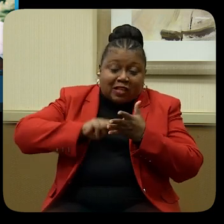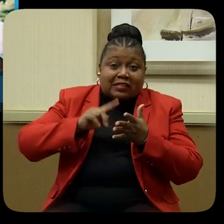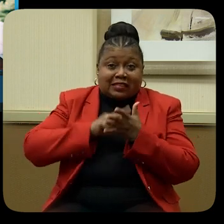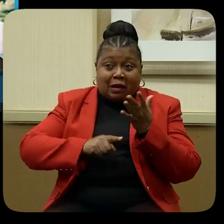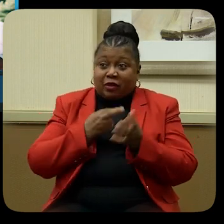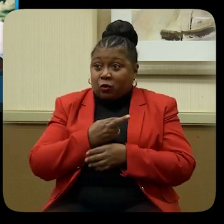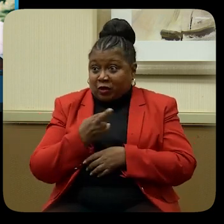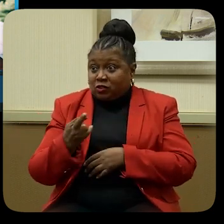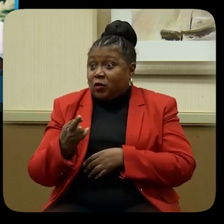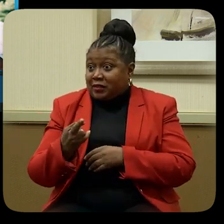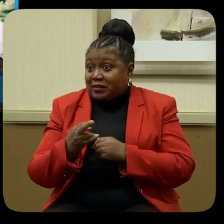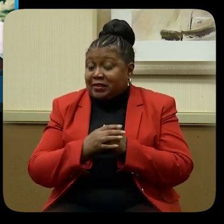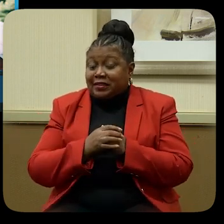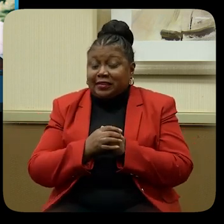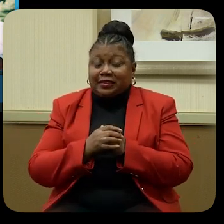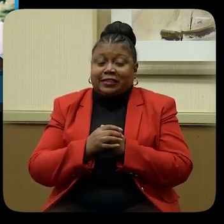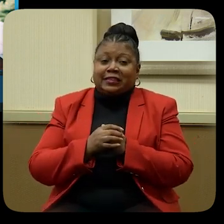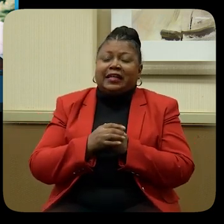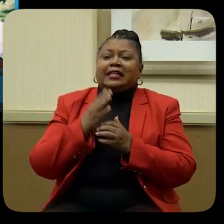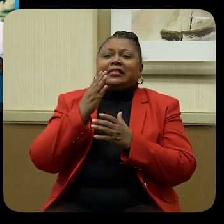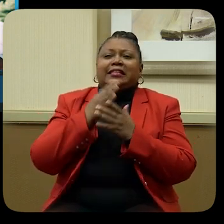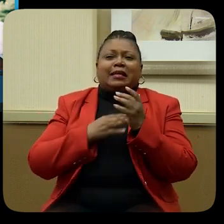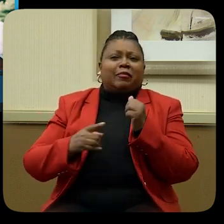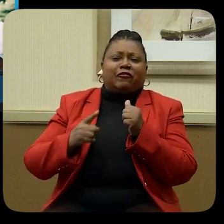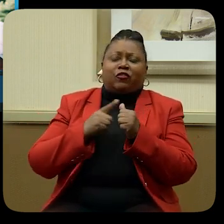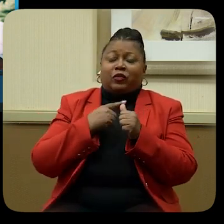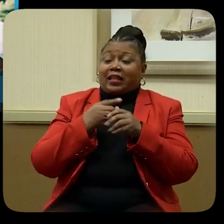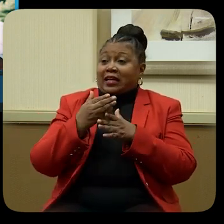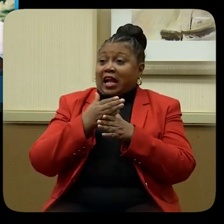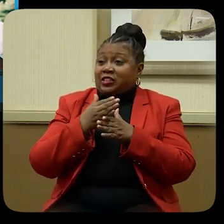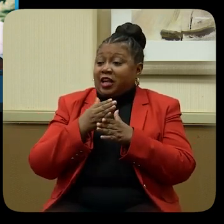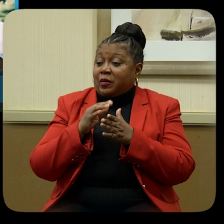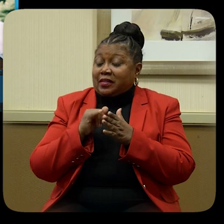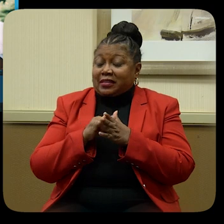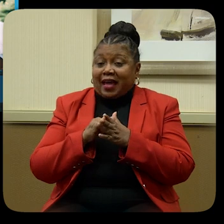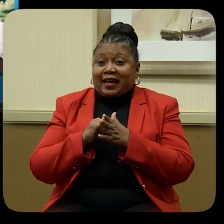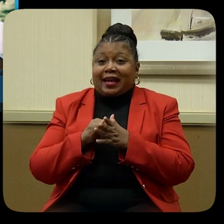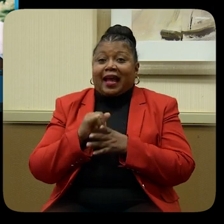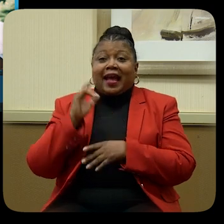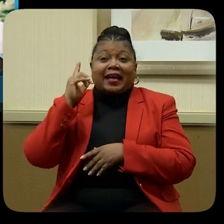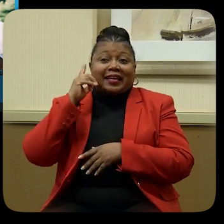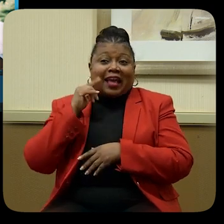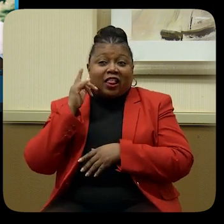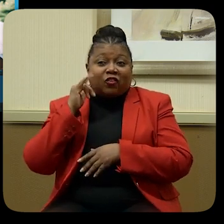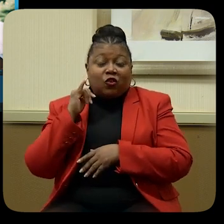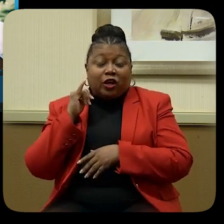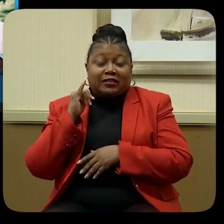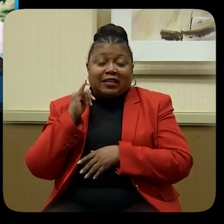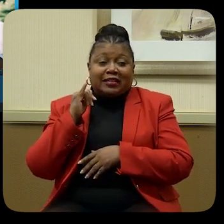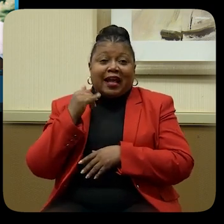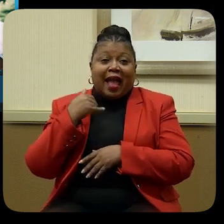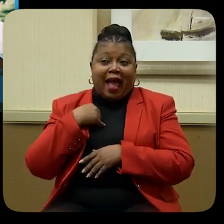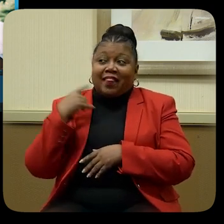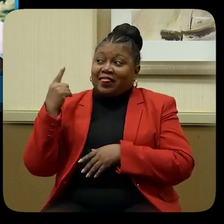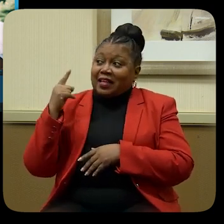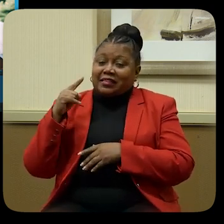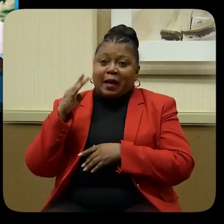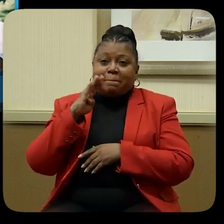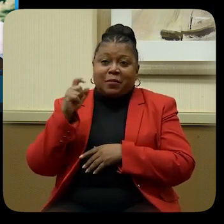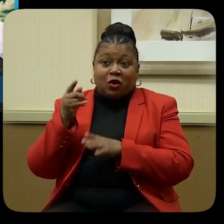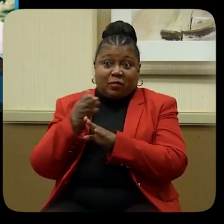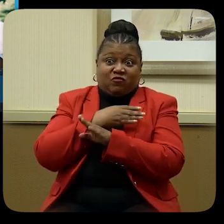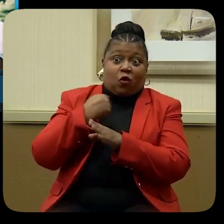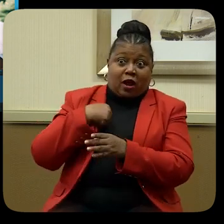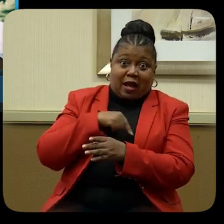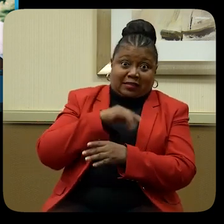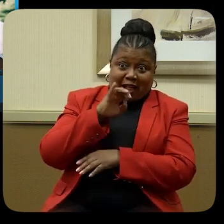these resources. So one of the first things I'll share is that California had this bill before